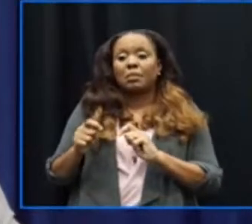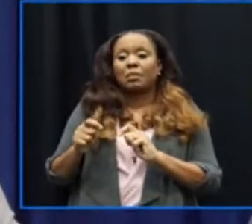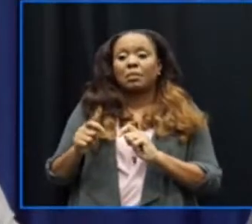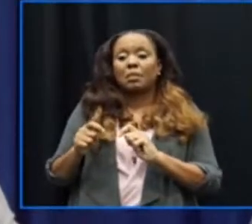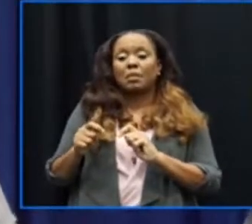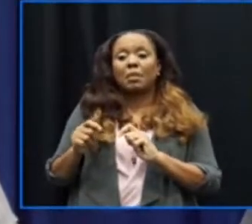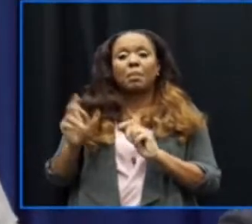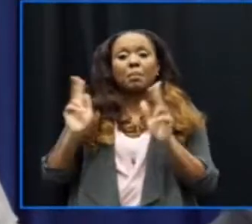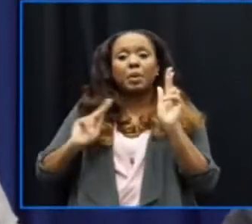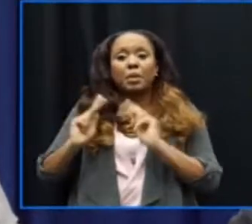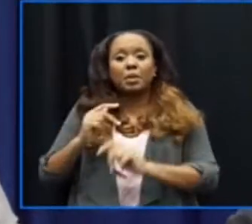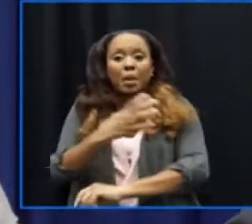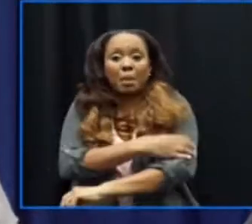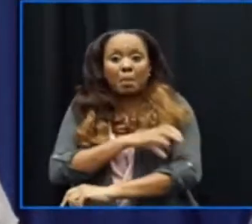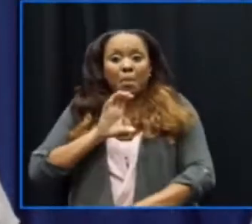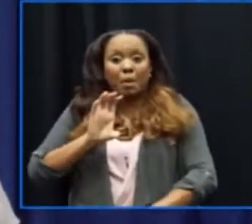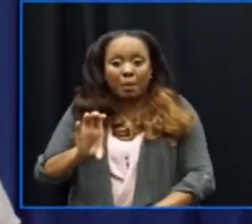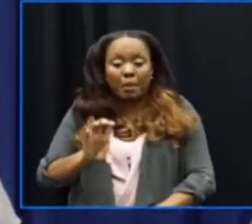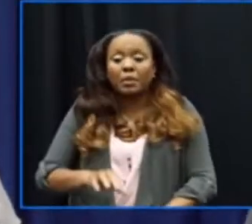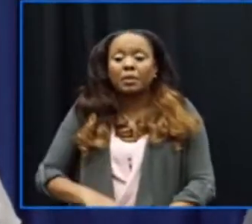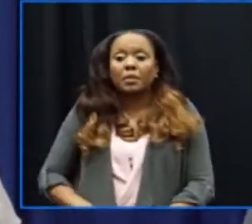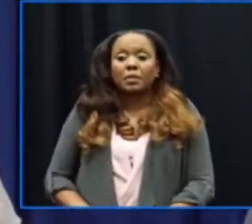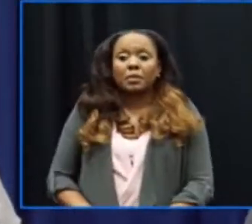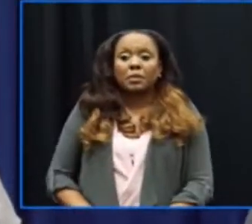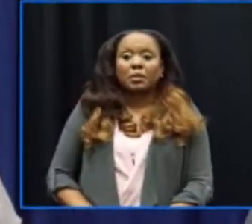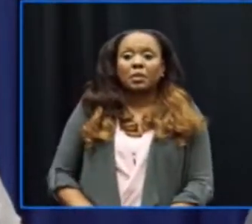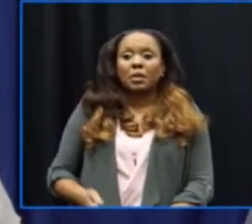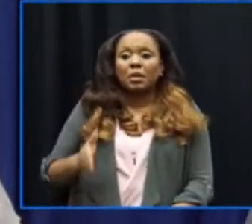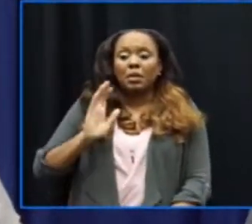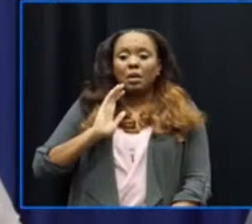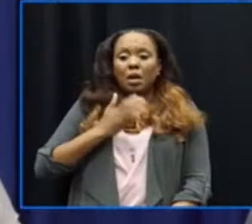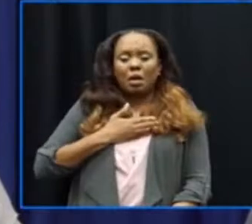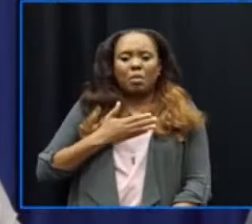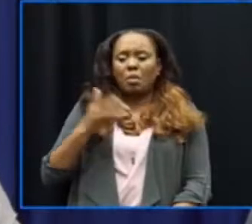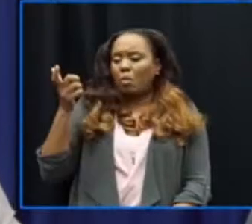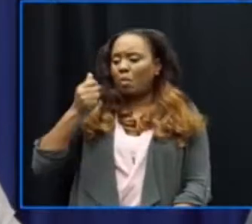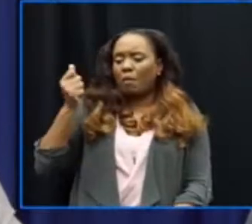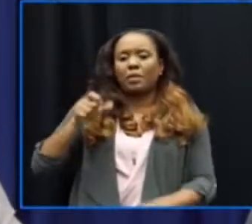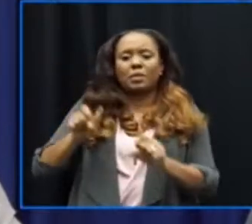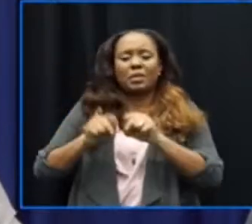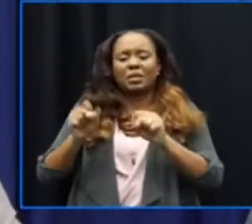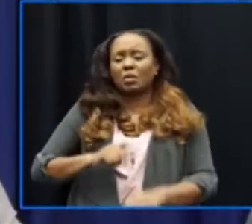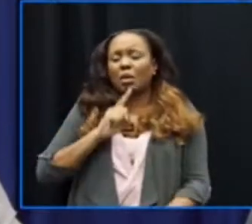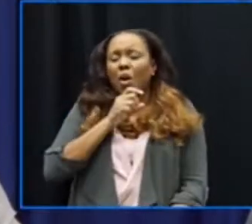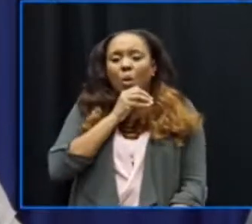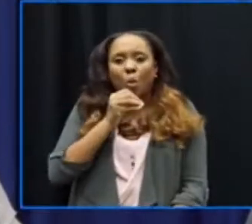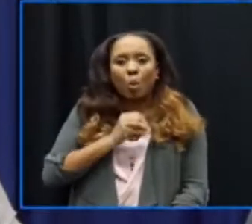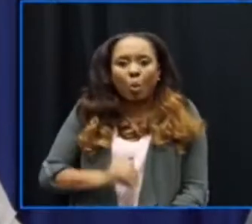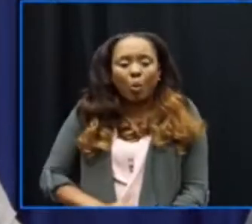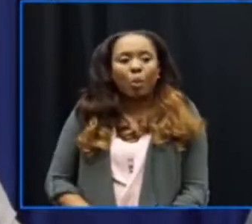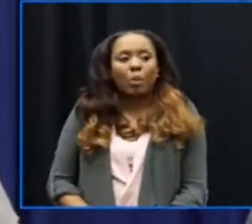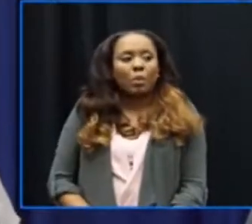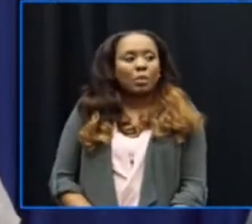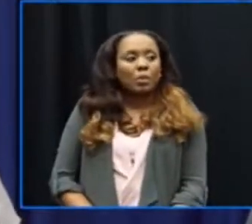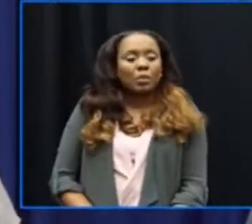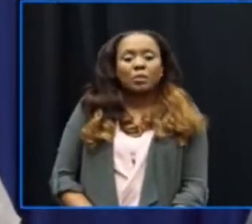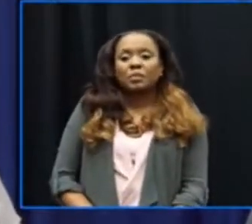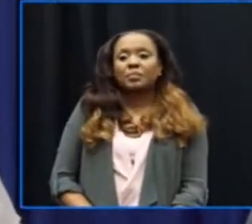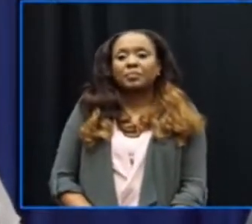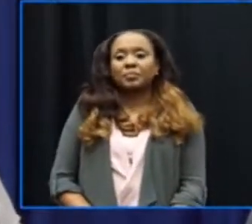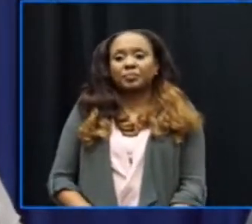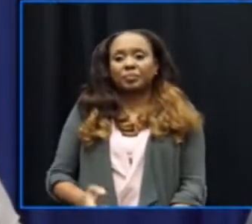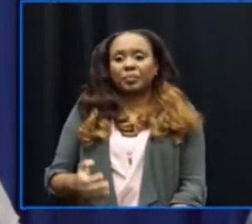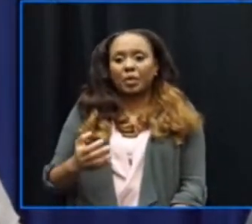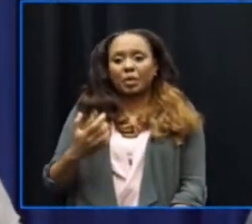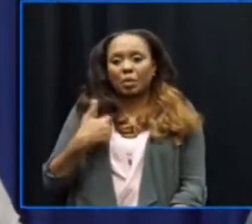Our welfare system goes back, regrettably, to almost Victorian age, And if ever there was a time for us as a nation